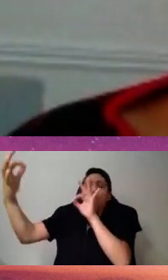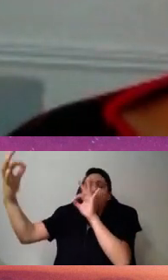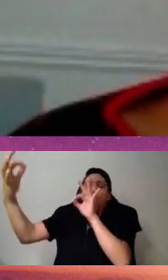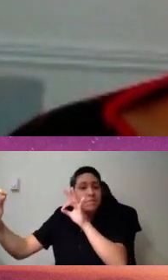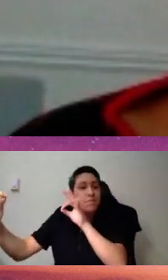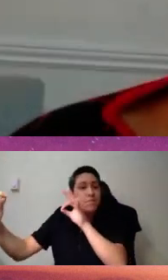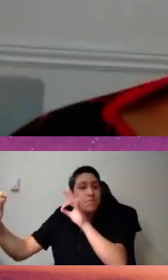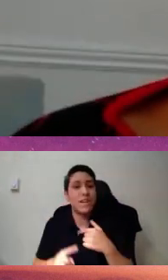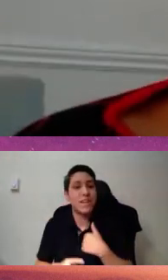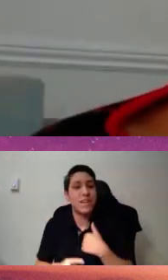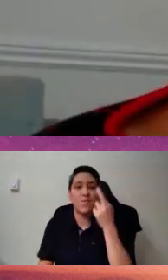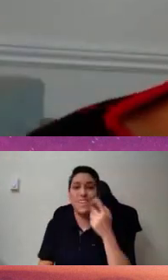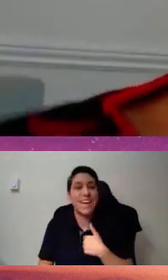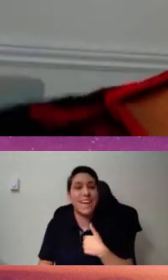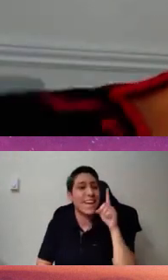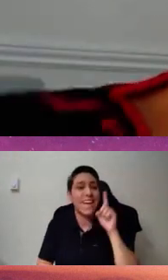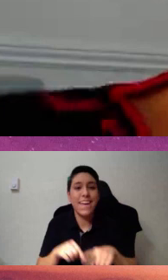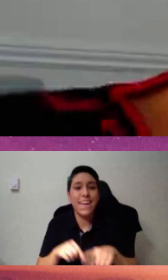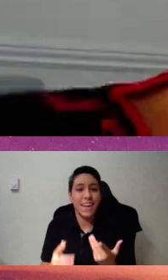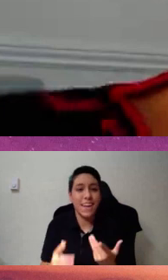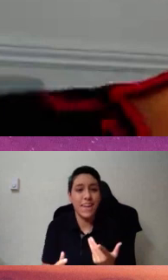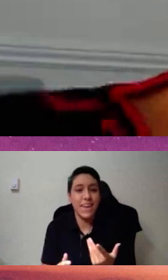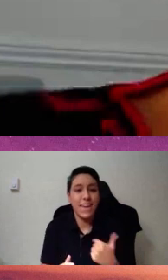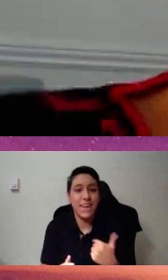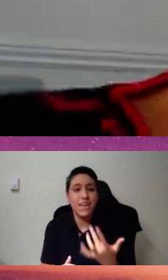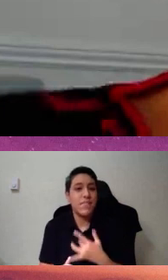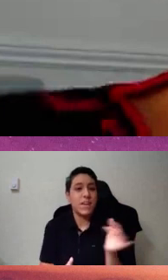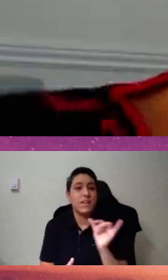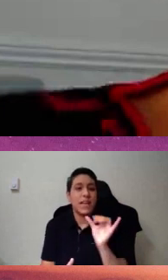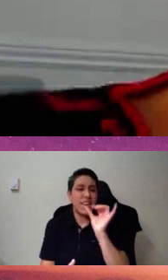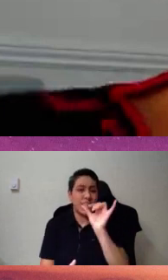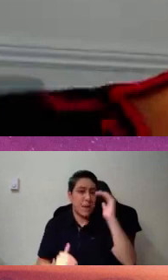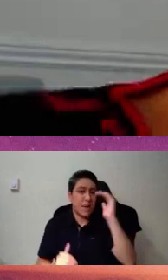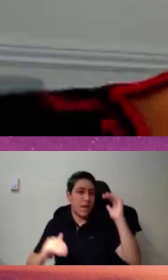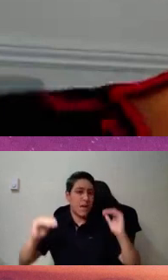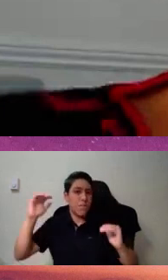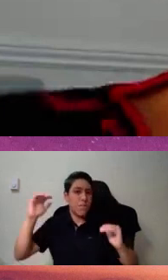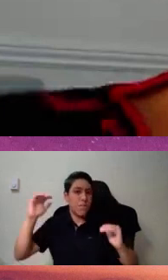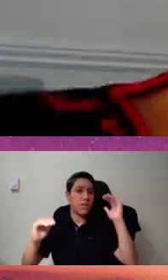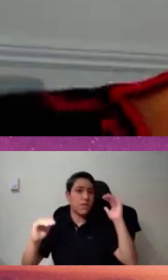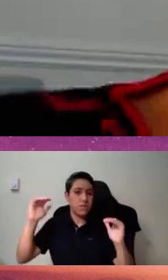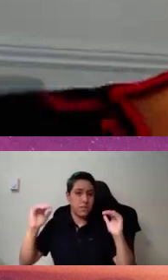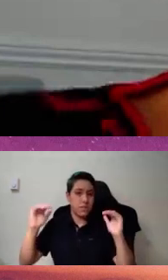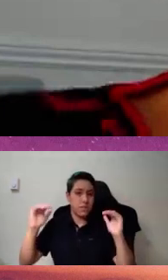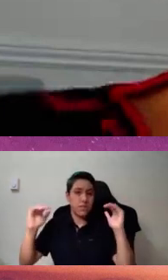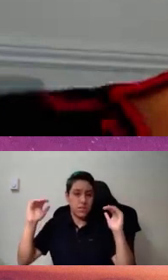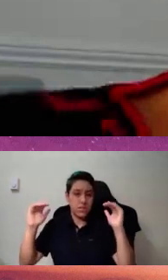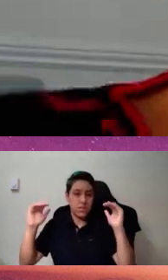I feel like balancing that out has